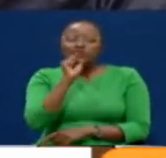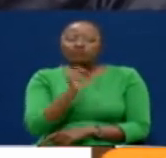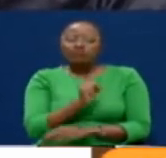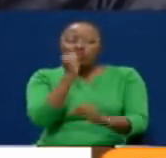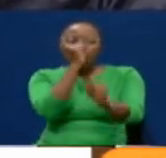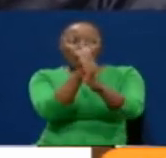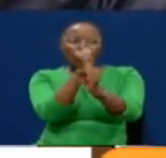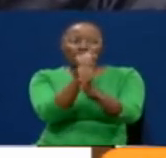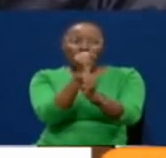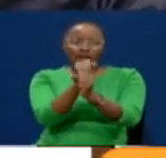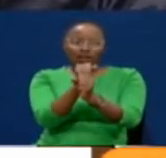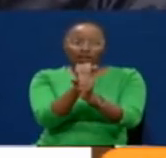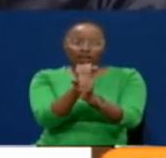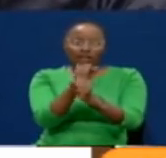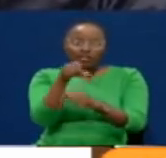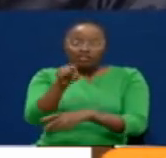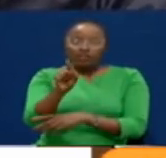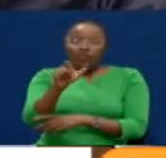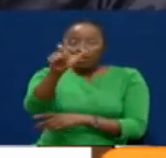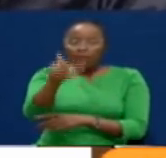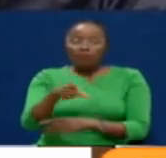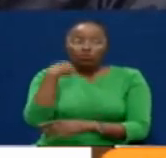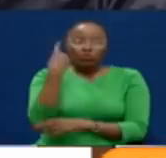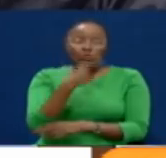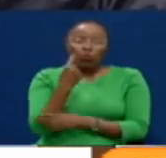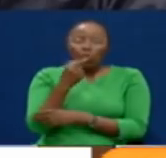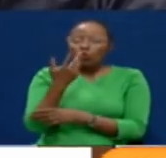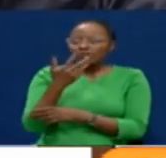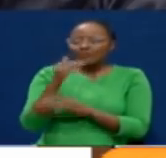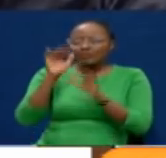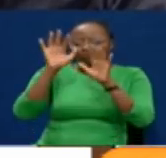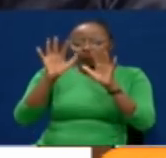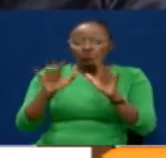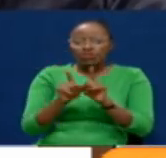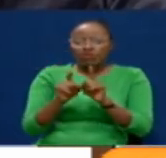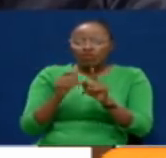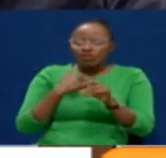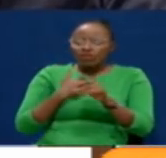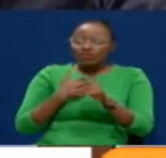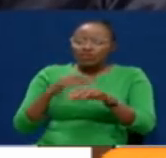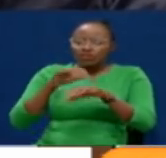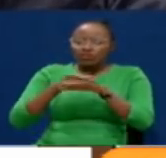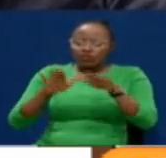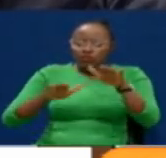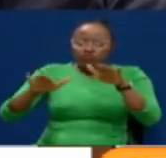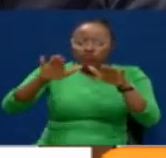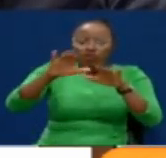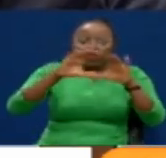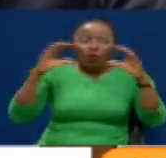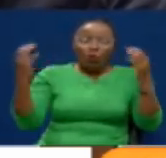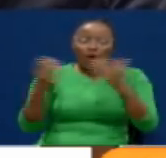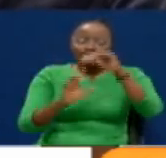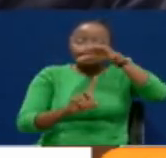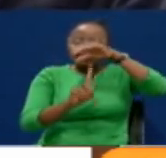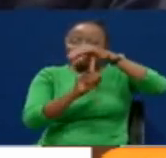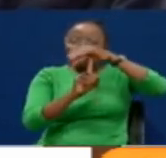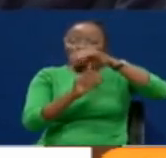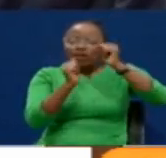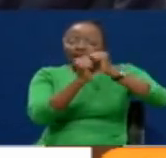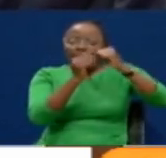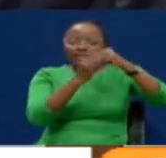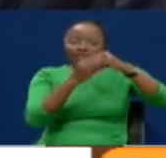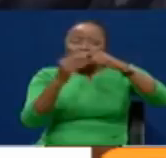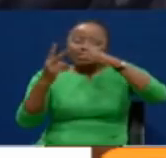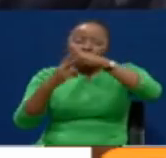kazi. He was the one who was instrumental in getting the safari rally into the world championship in